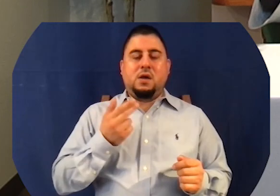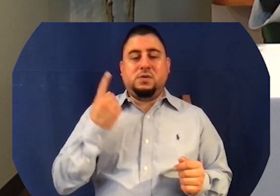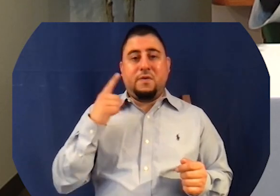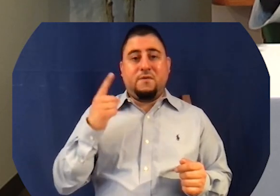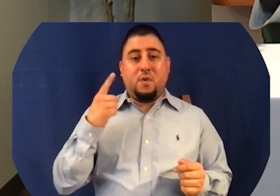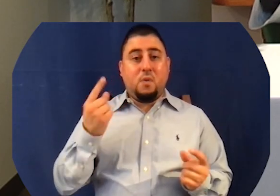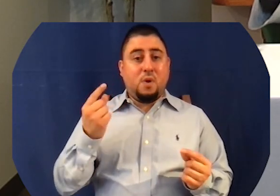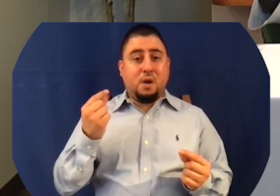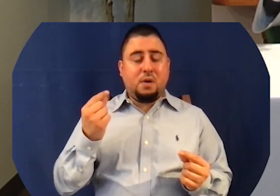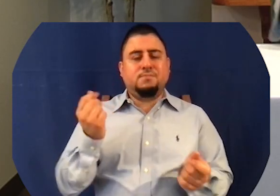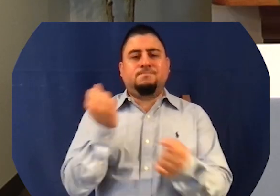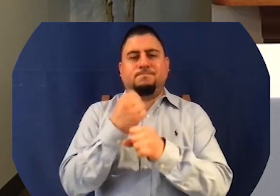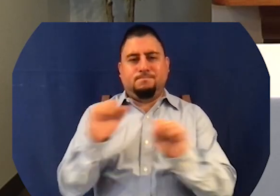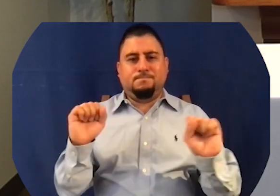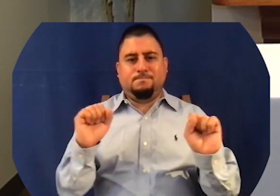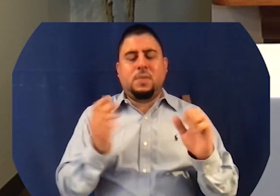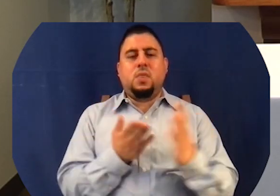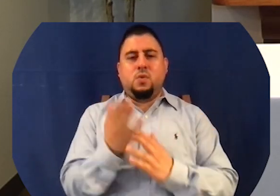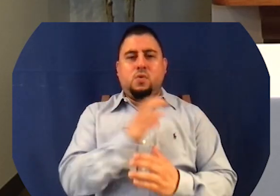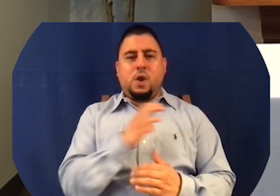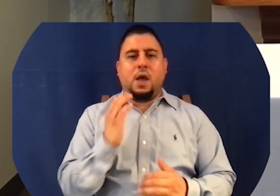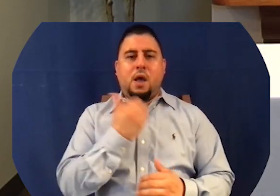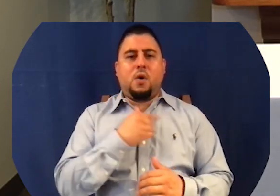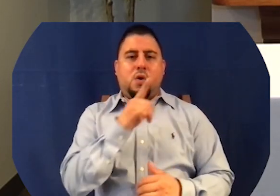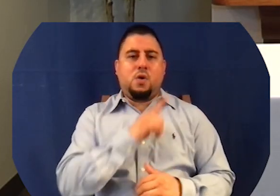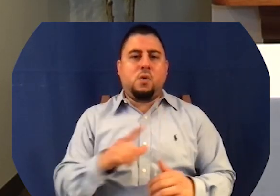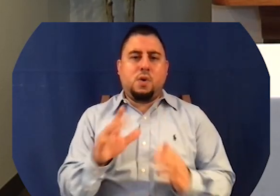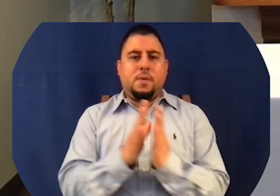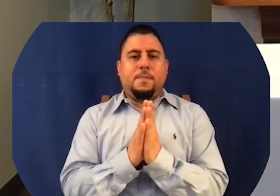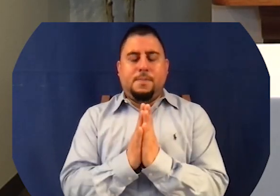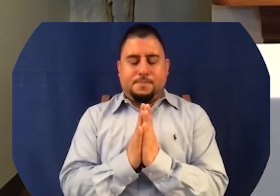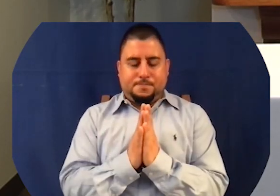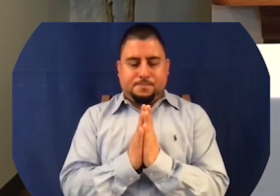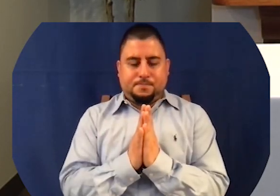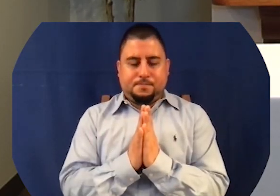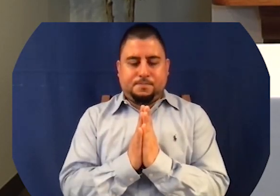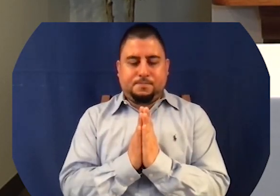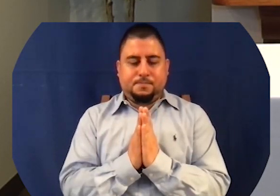salvation through Christ our Lord. Amen.